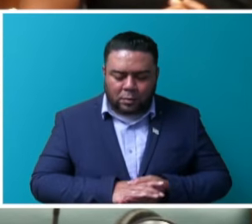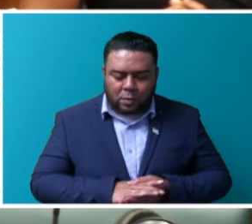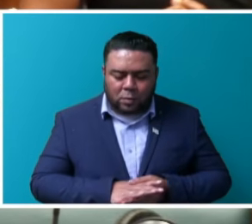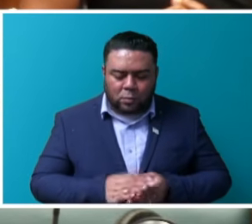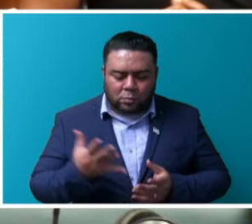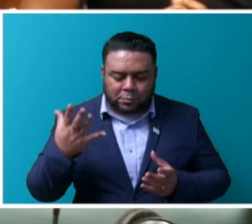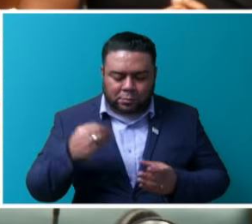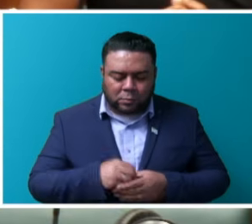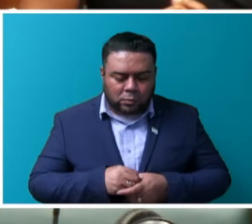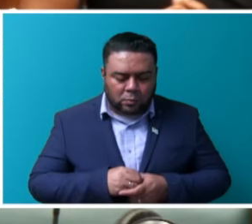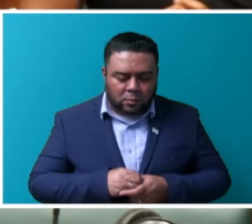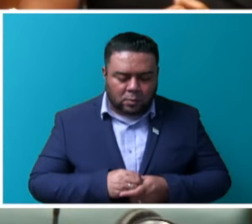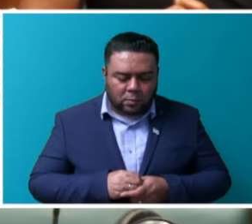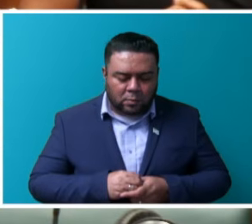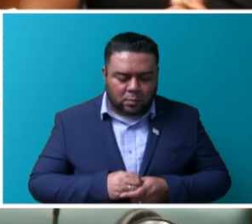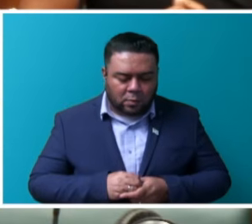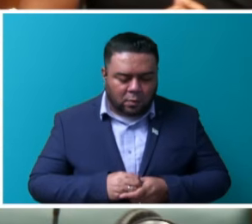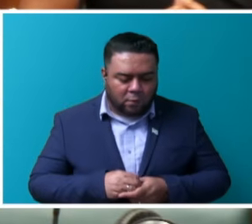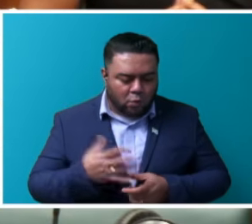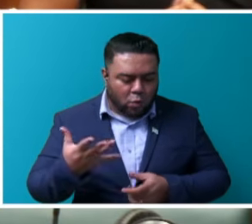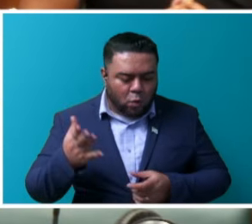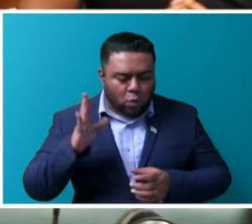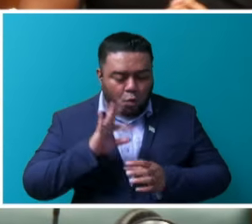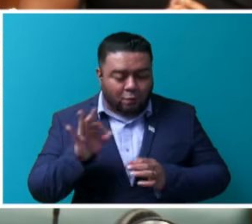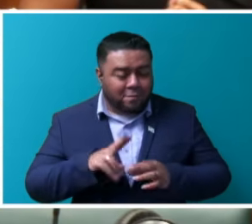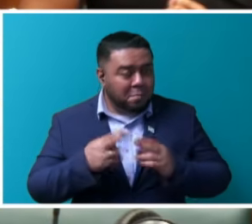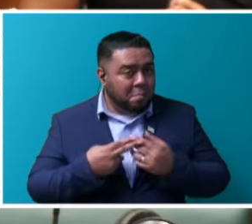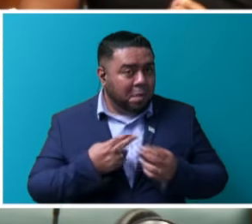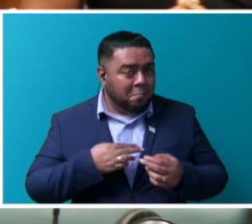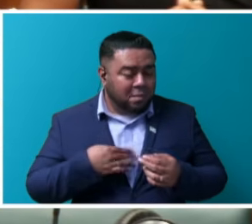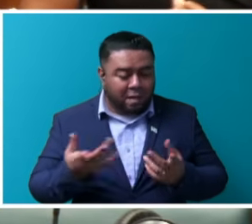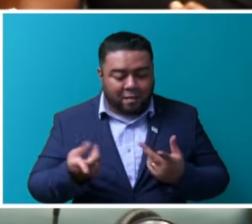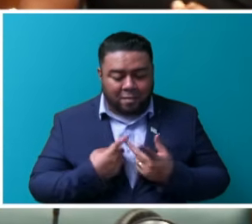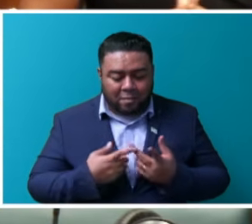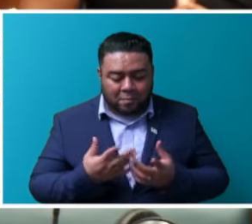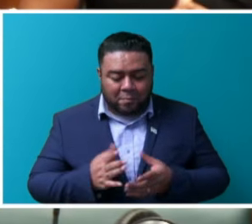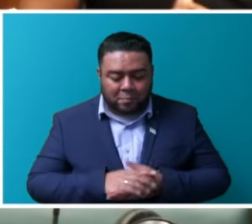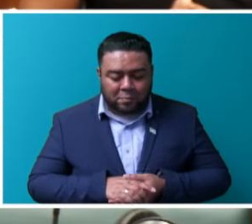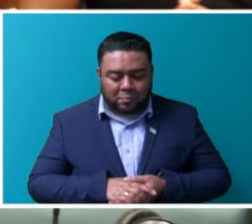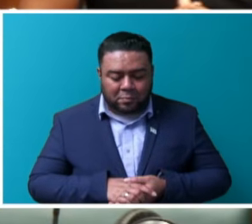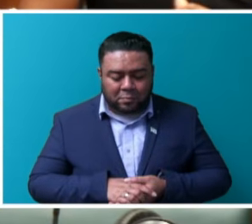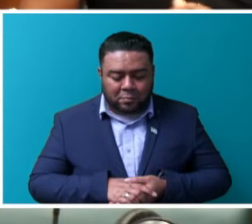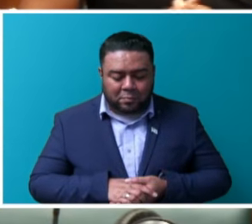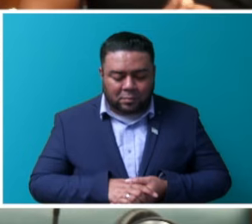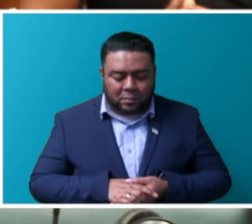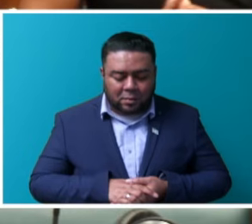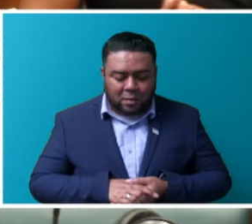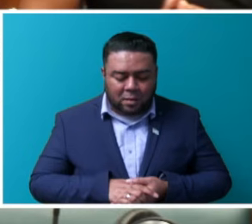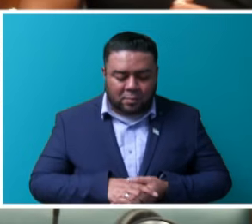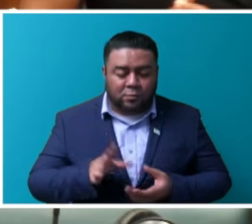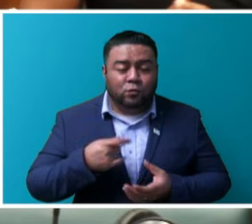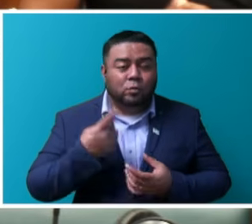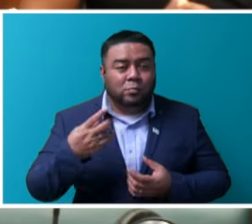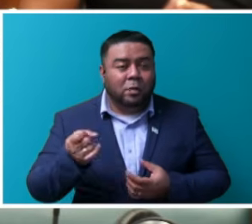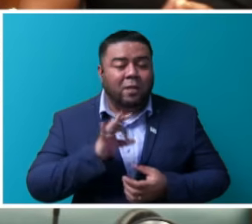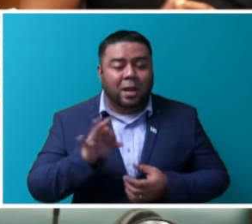properties, co-owned with non-family members, reduces fringe benefit tax on electric vehicles, clarifies treatment of